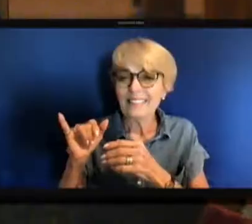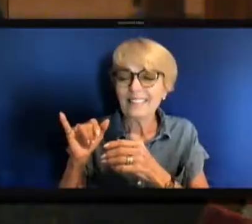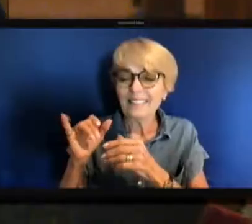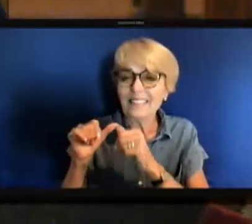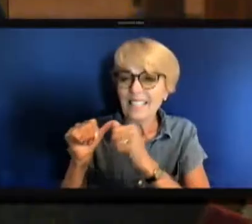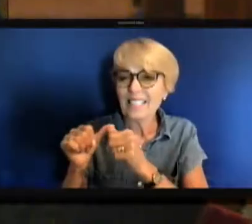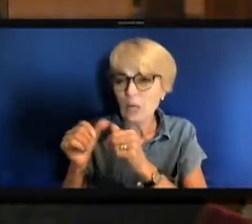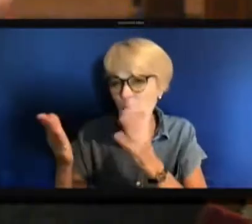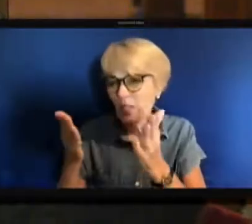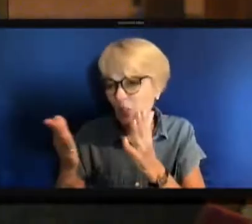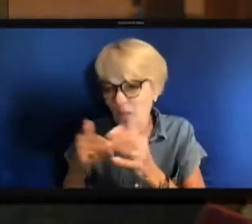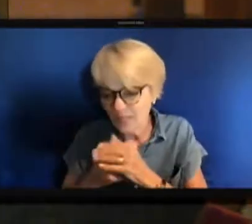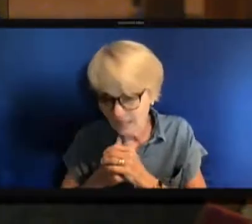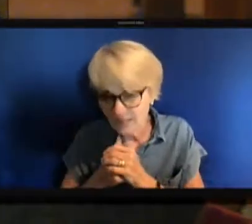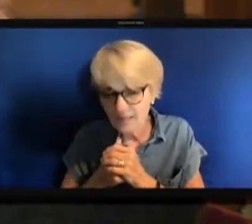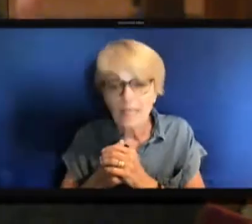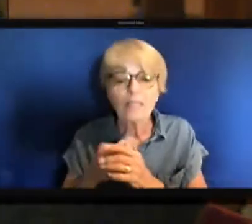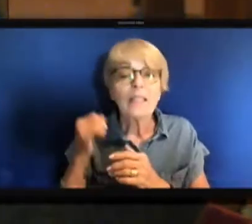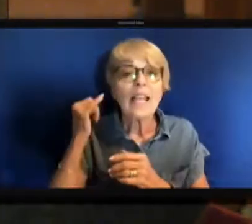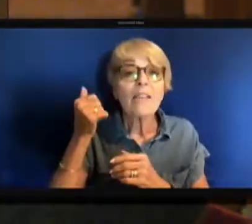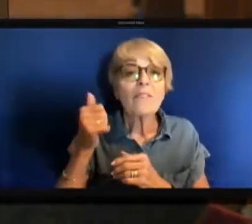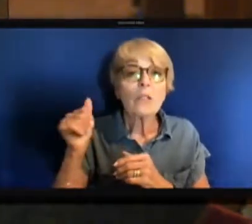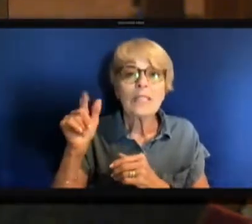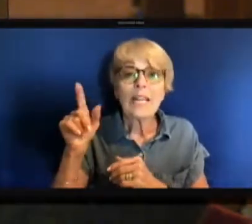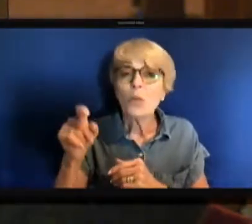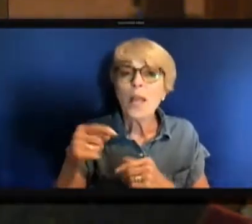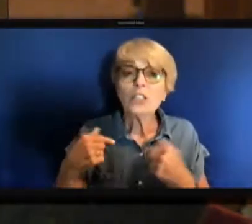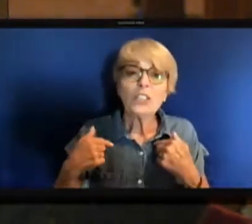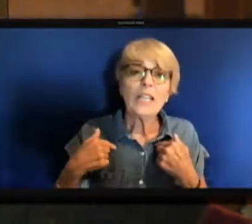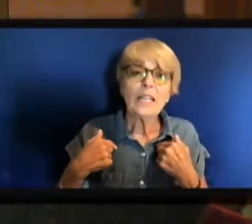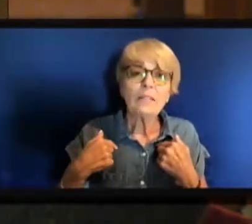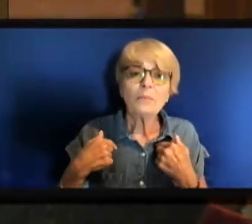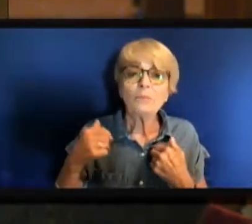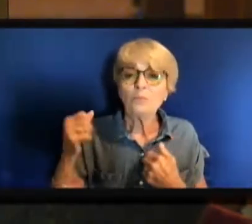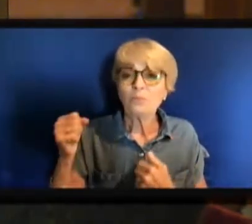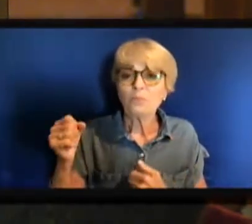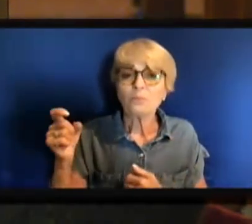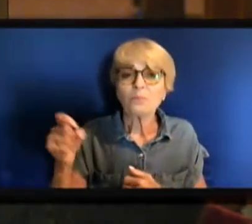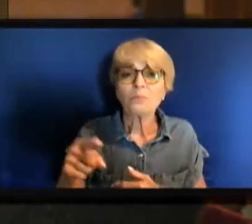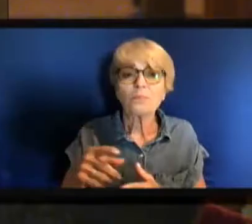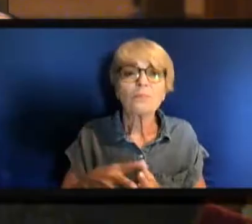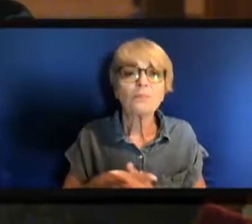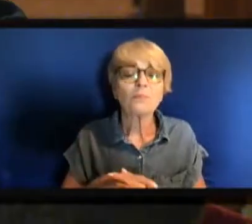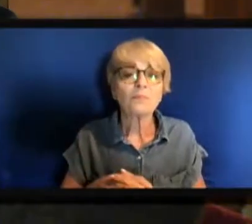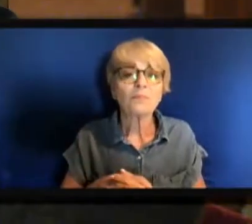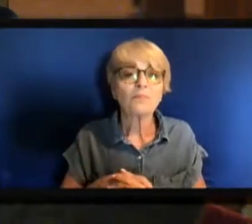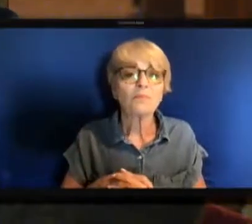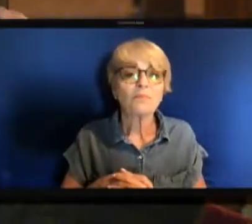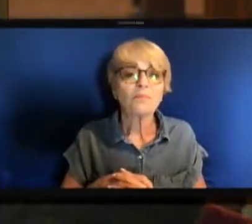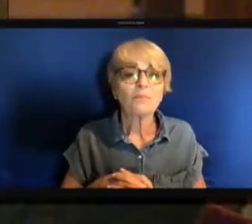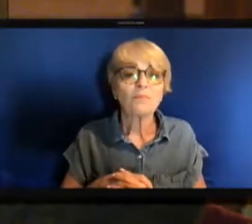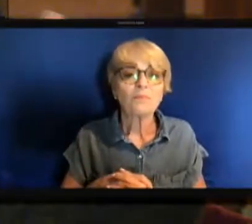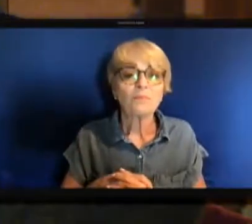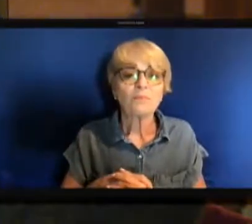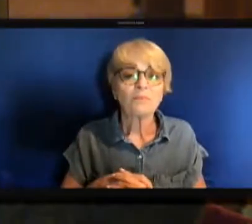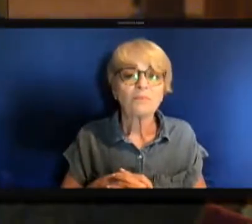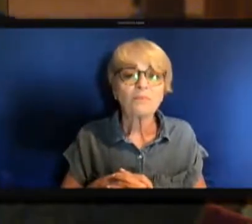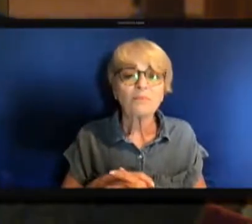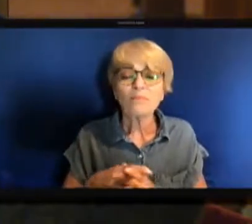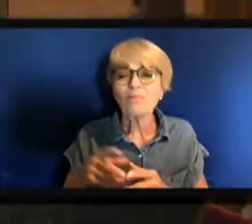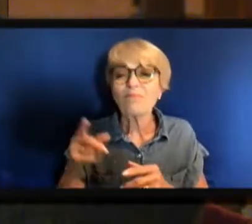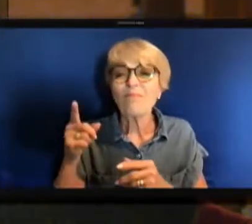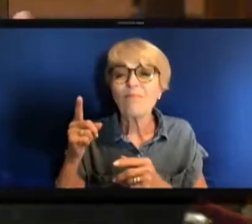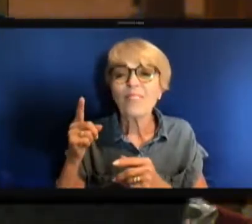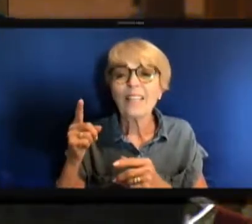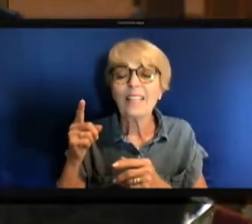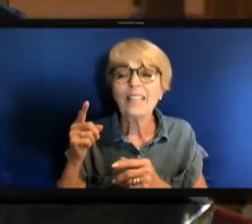not there is a question that we can and do ask there, is it in the best interest of the city financially or from an